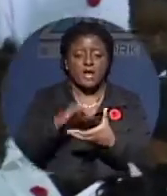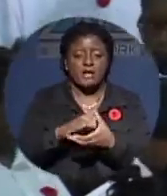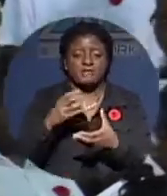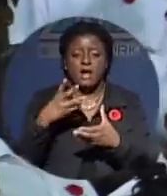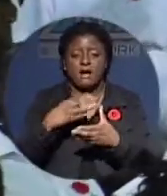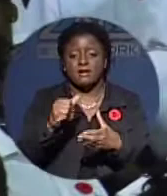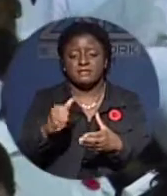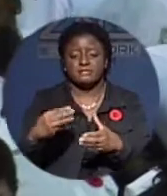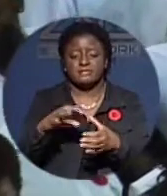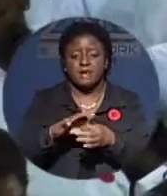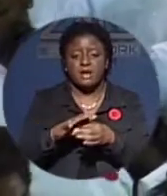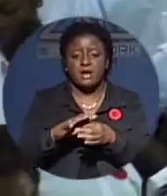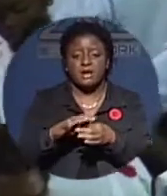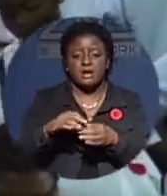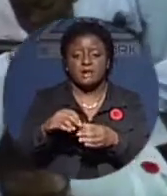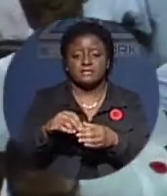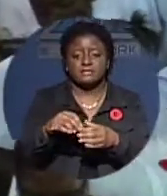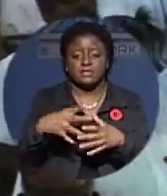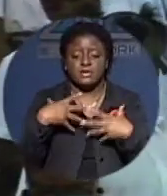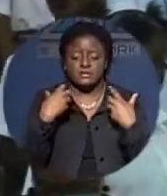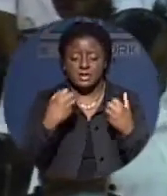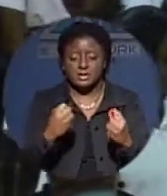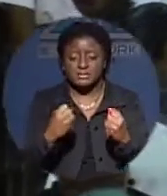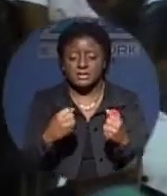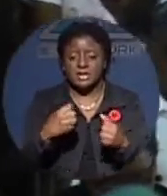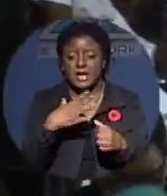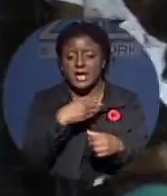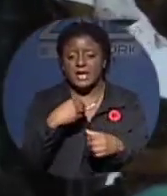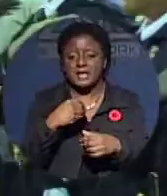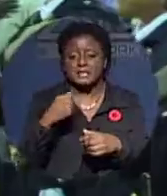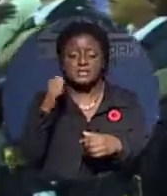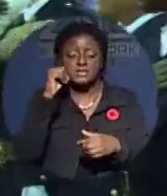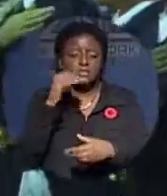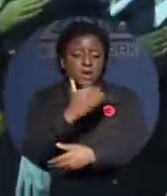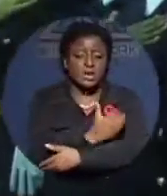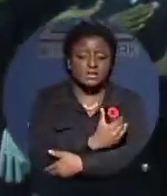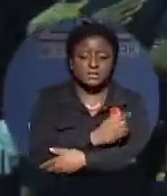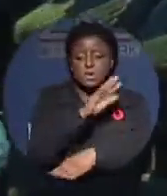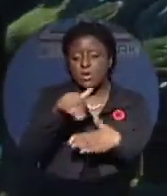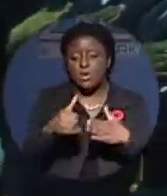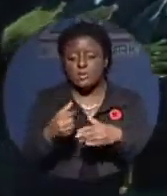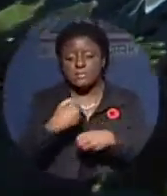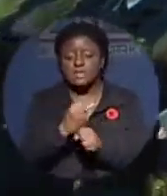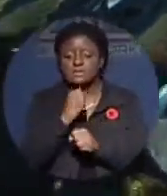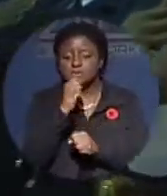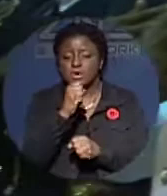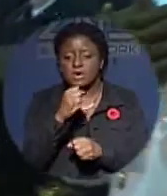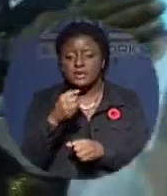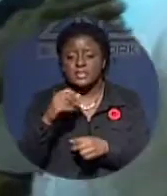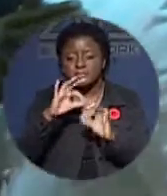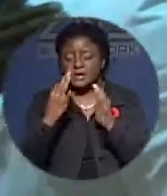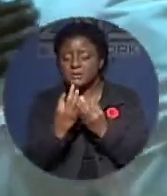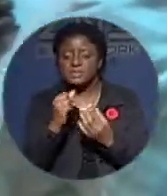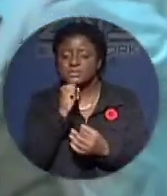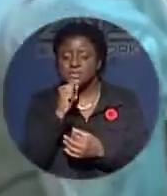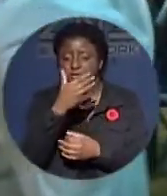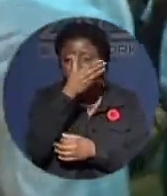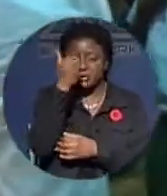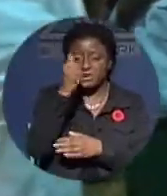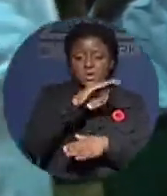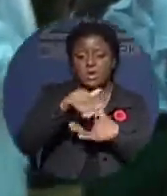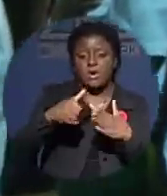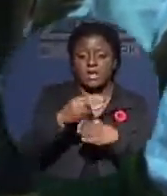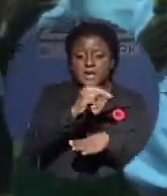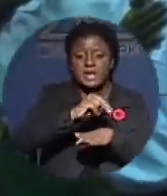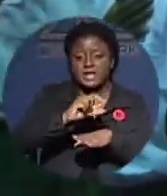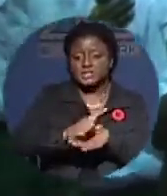late Audley Humes, also ensuring that their relatives are not forgotten. All national heroes who showed others the value of volunteering